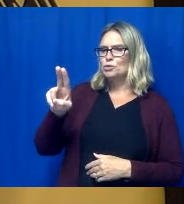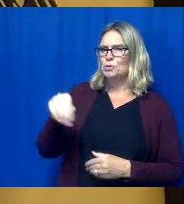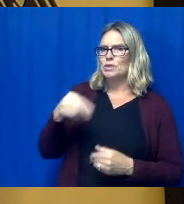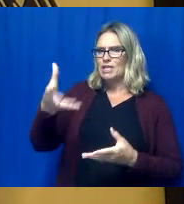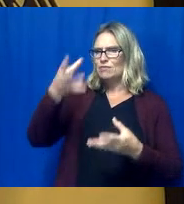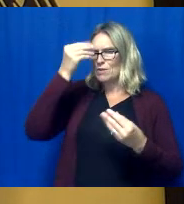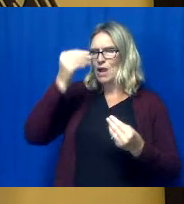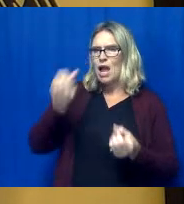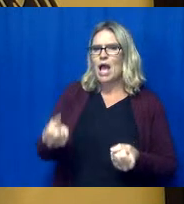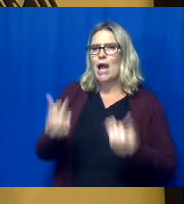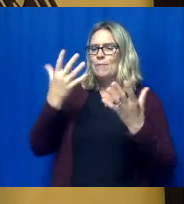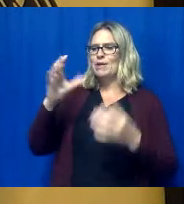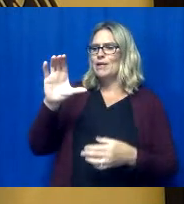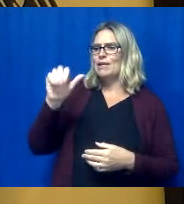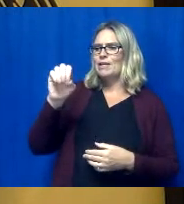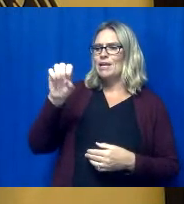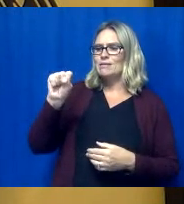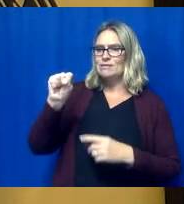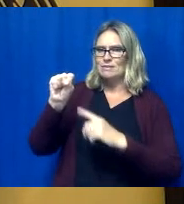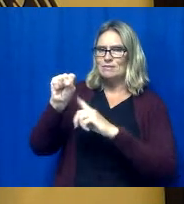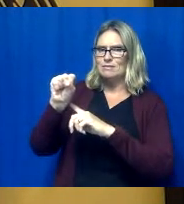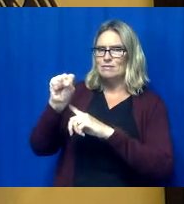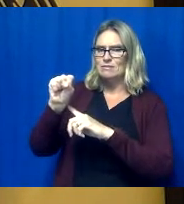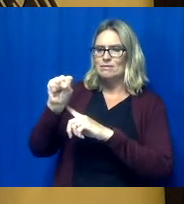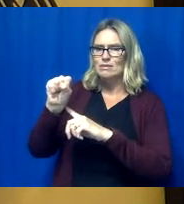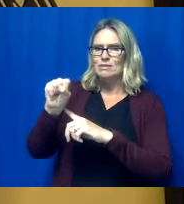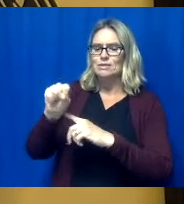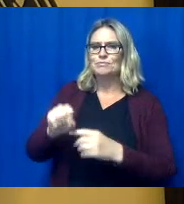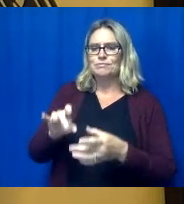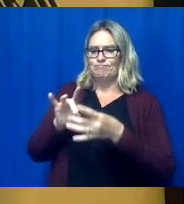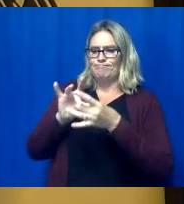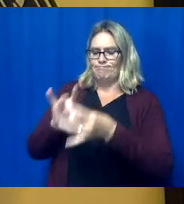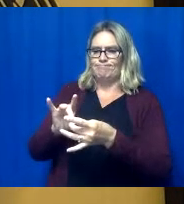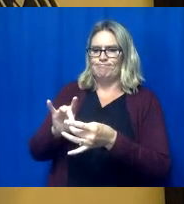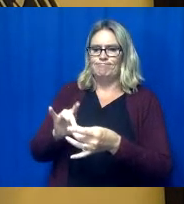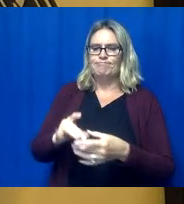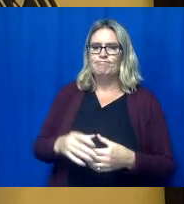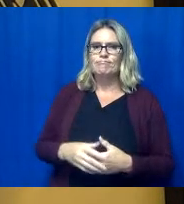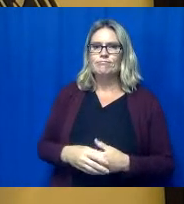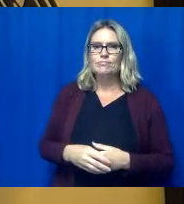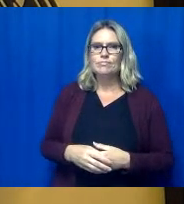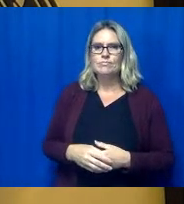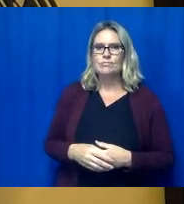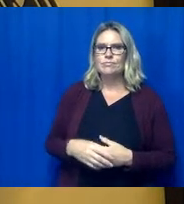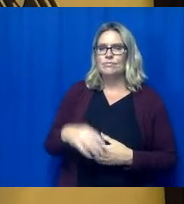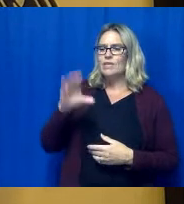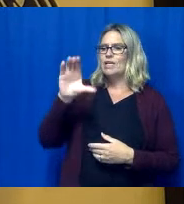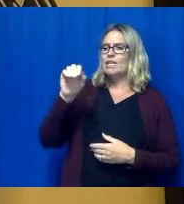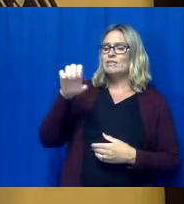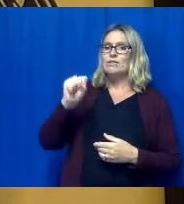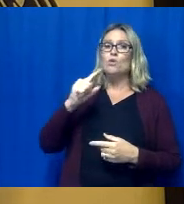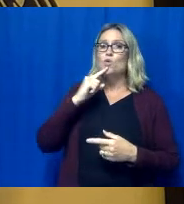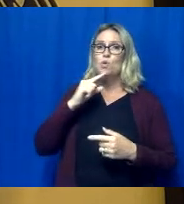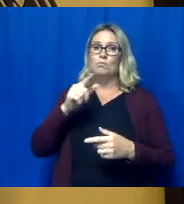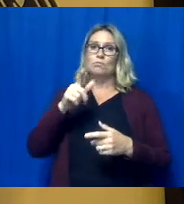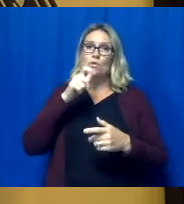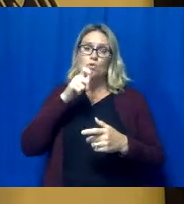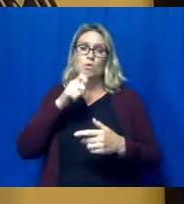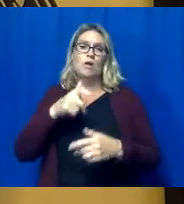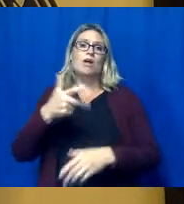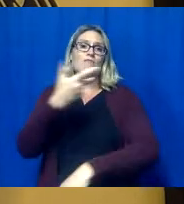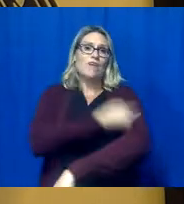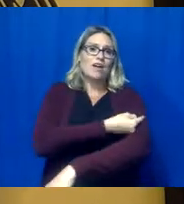many cases of COVID in terms of cases that are vaccinated versus unvaccinated. I know he showed